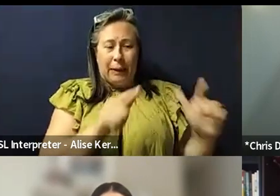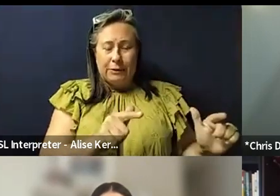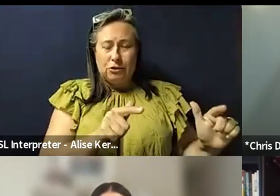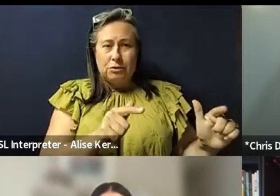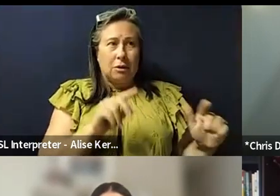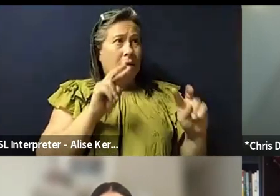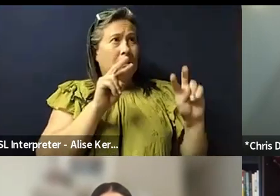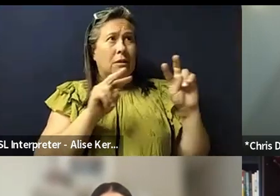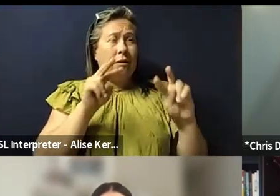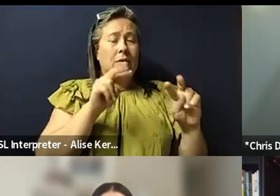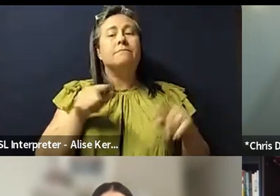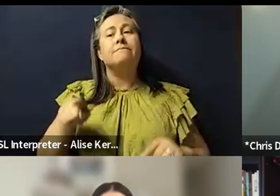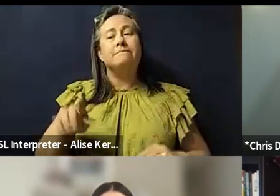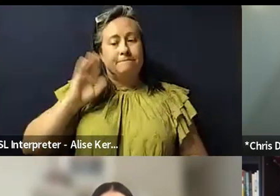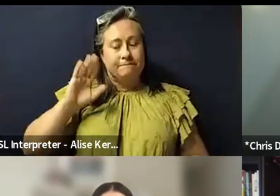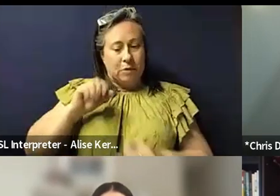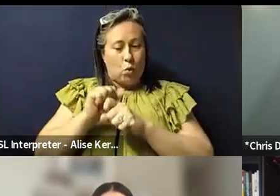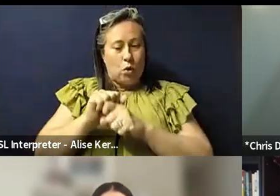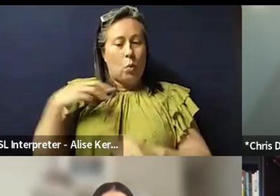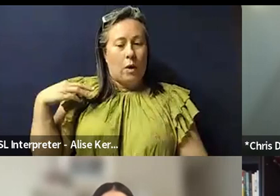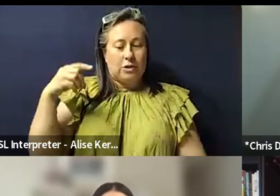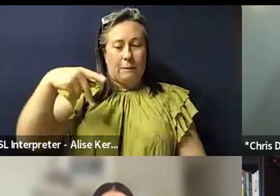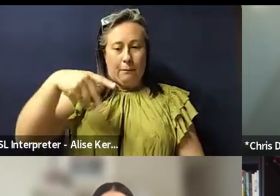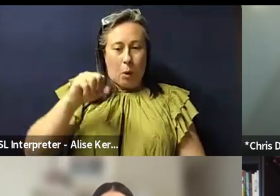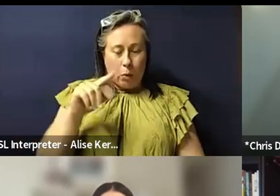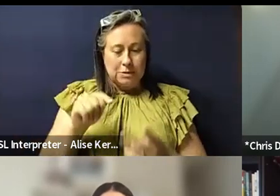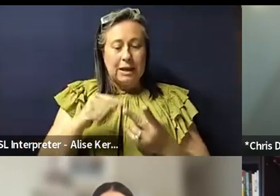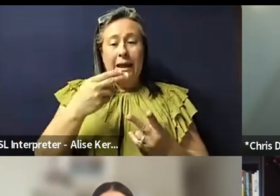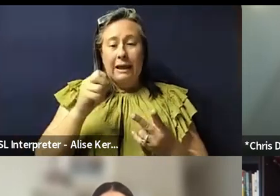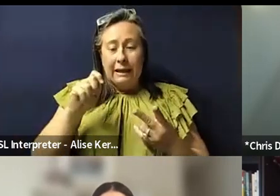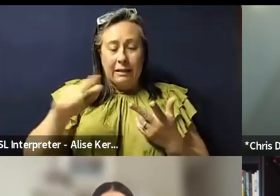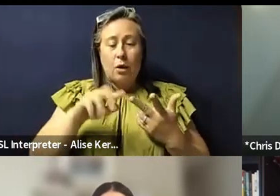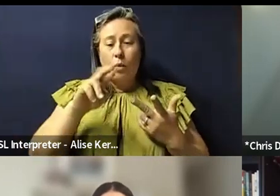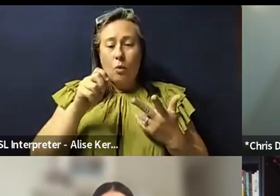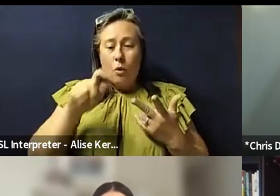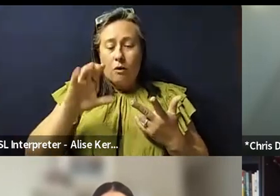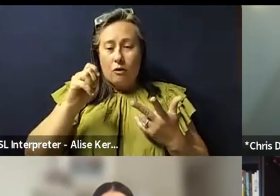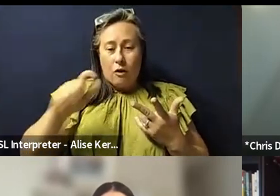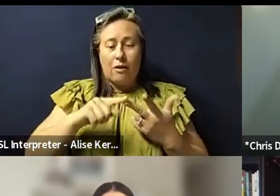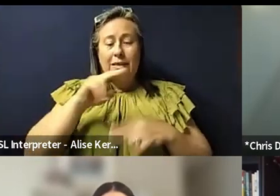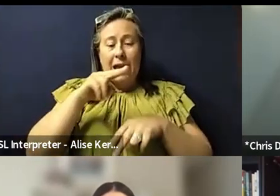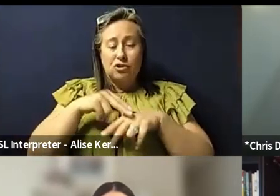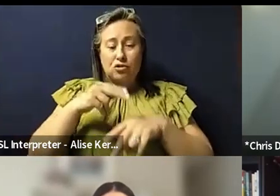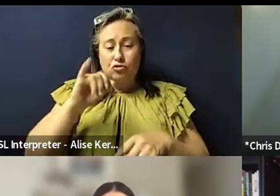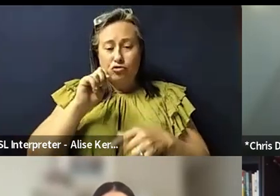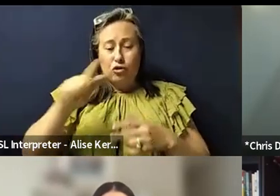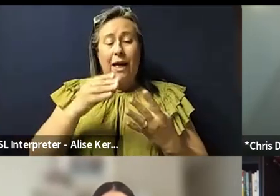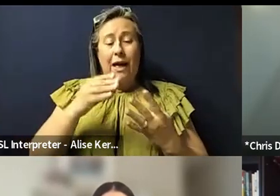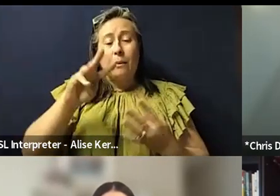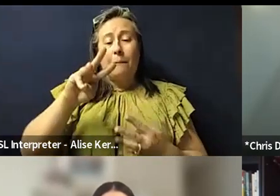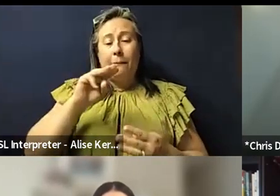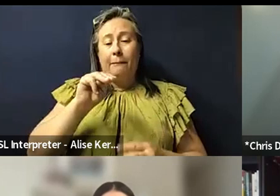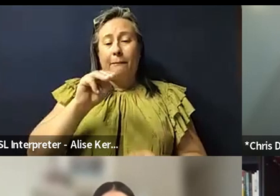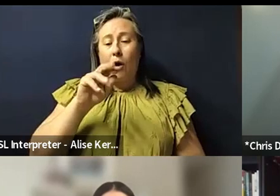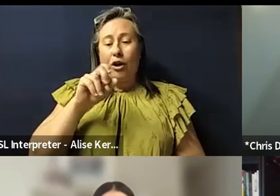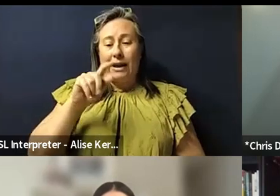He previously worked at the Washington Post, The Hill, Roll Call, National Journal, and Market Watch. You can follow